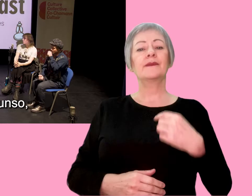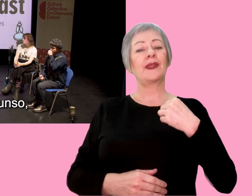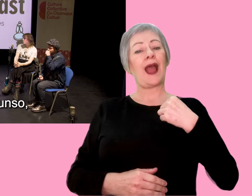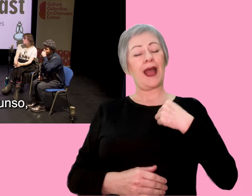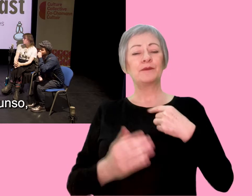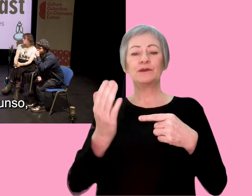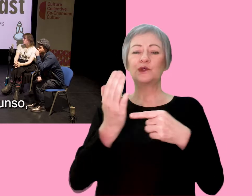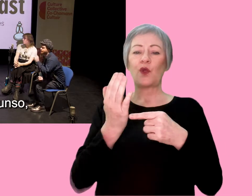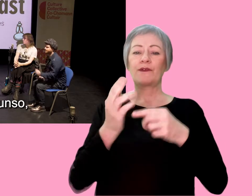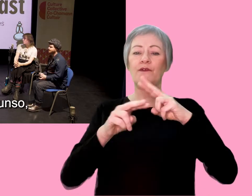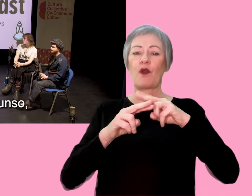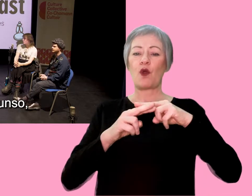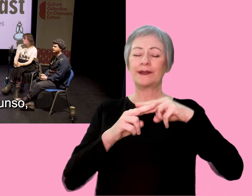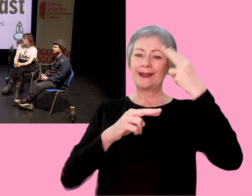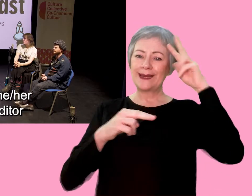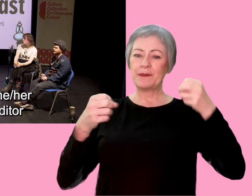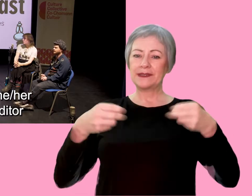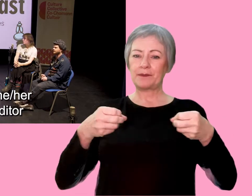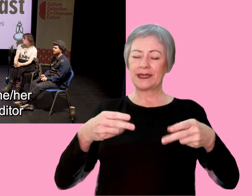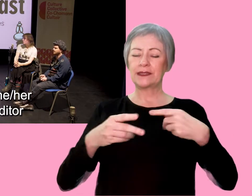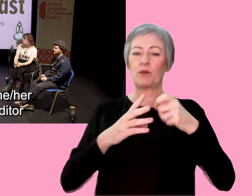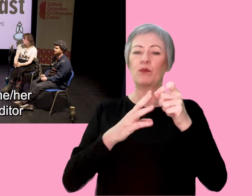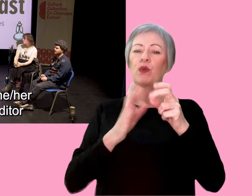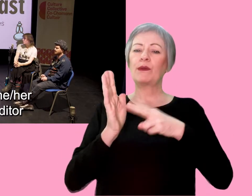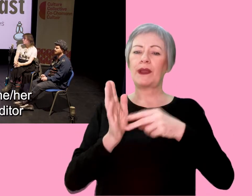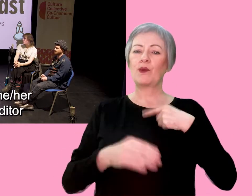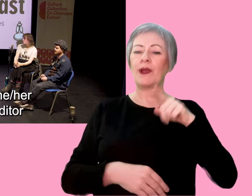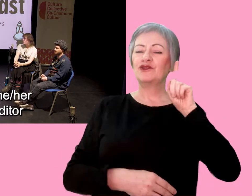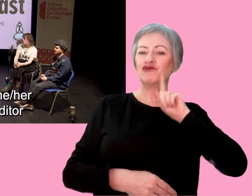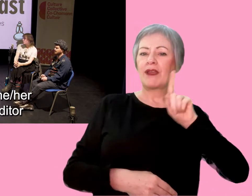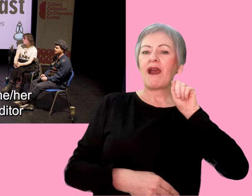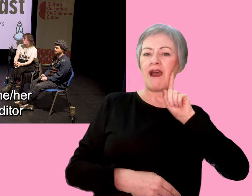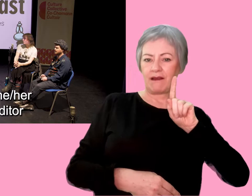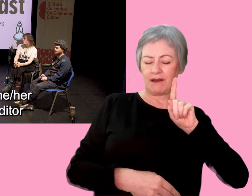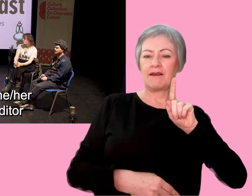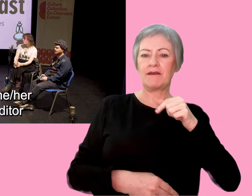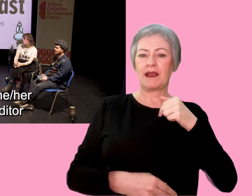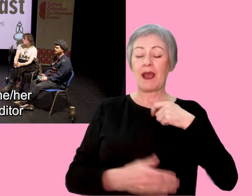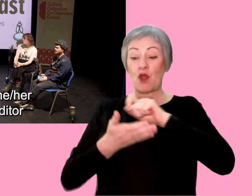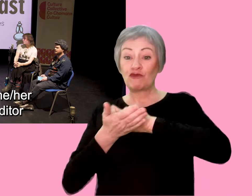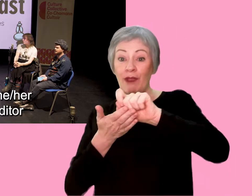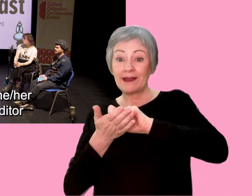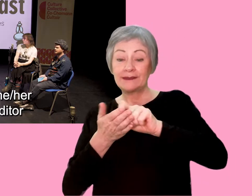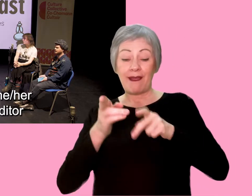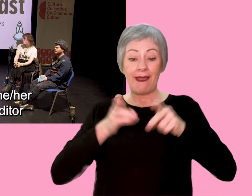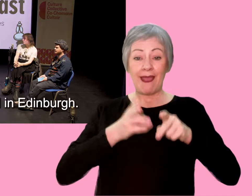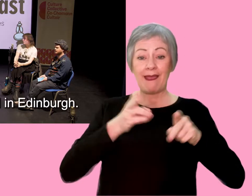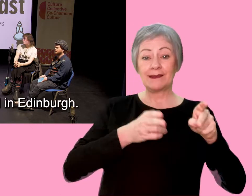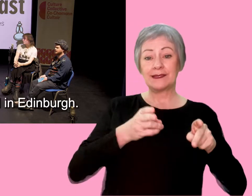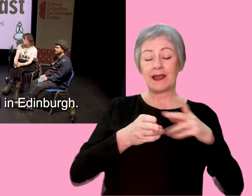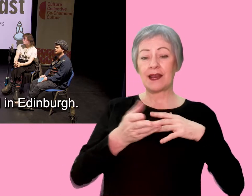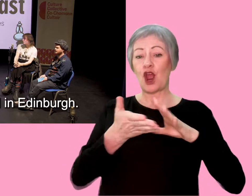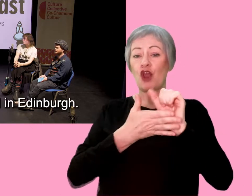I am Tomiwa Folorunso. My pronouns are she, her, and I'm a writer, editor,